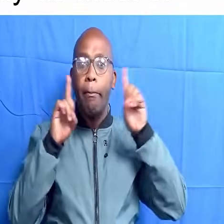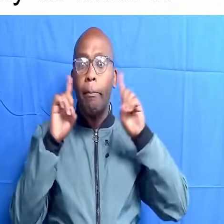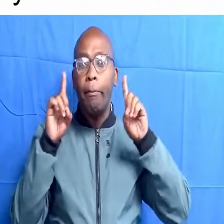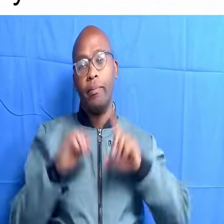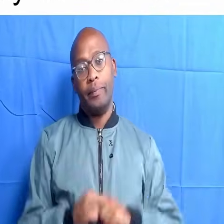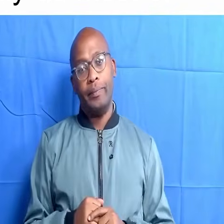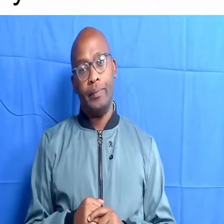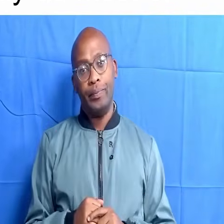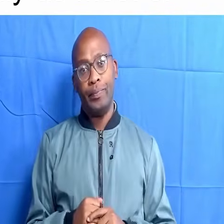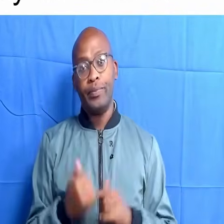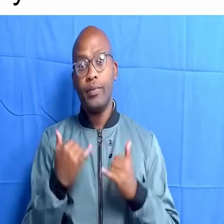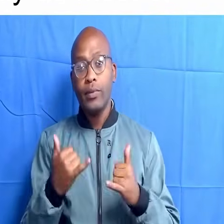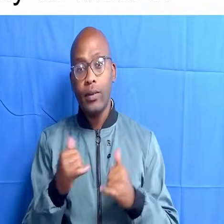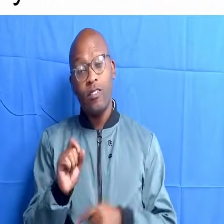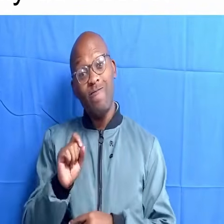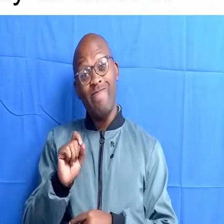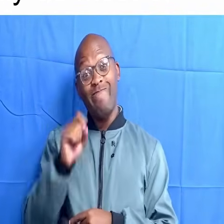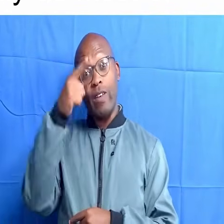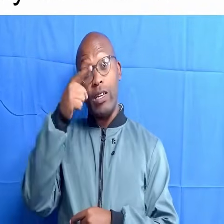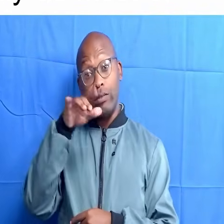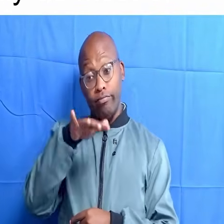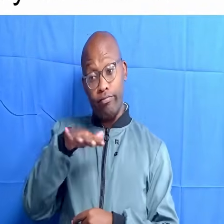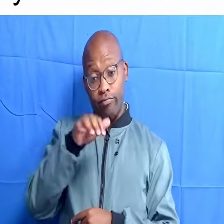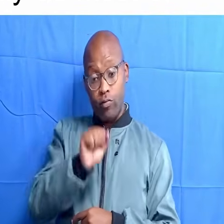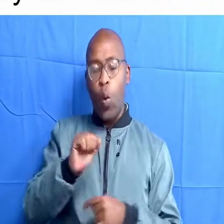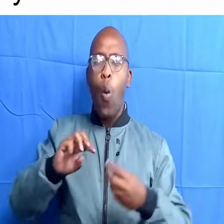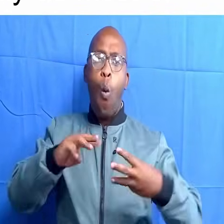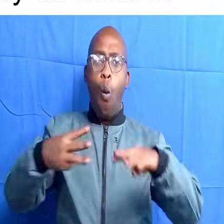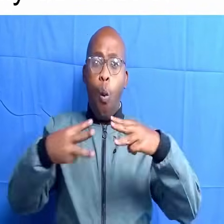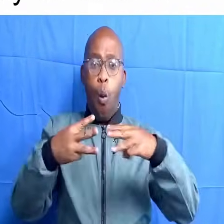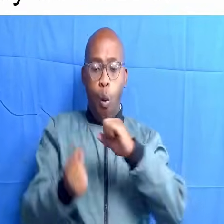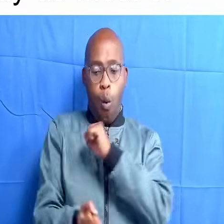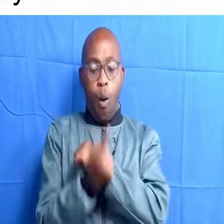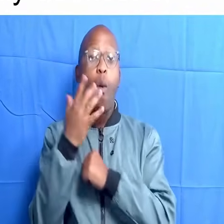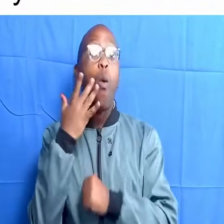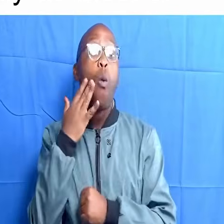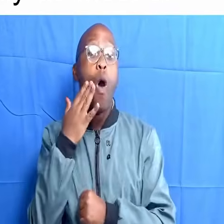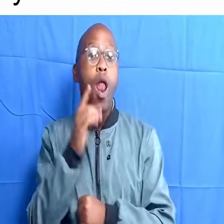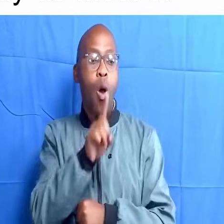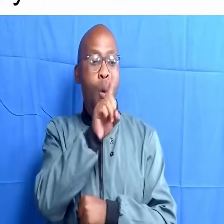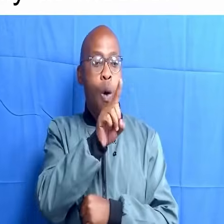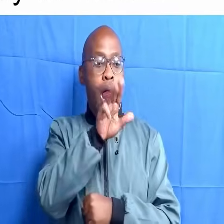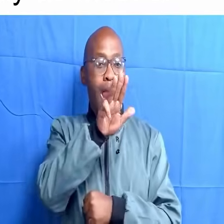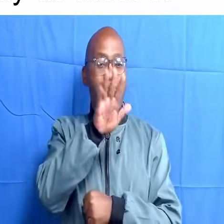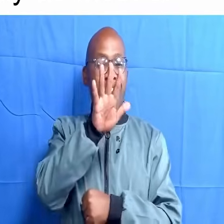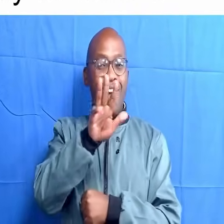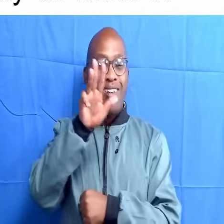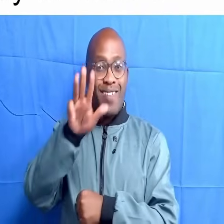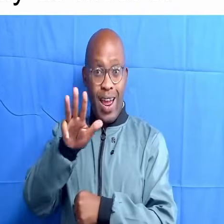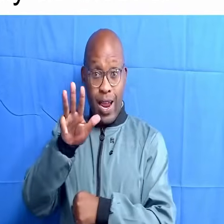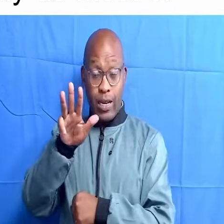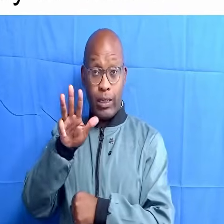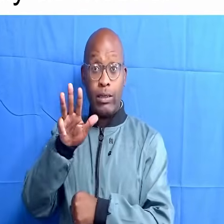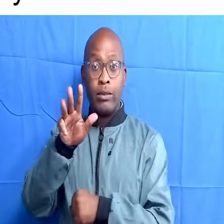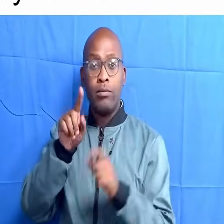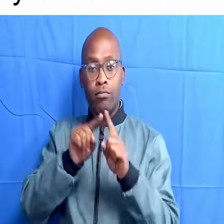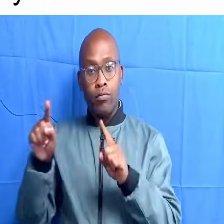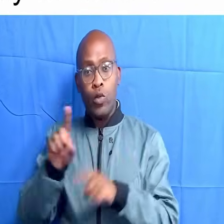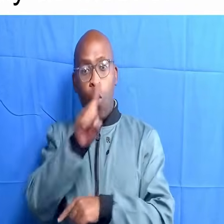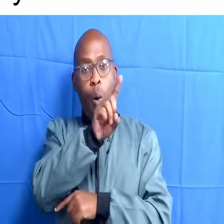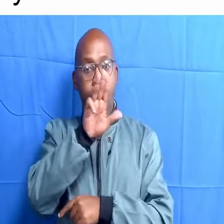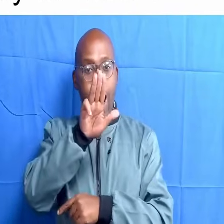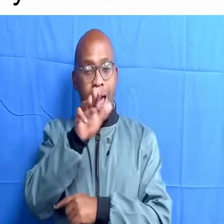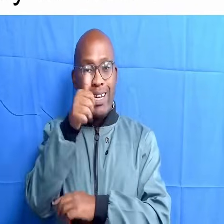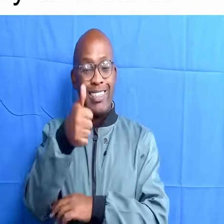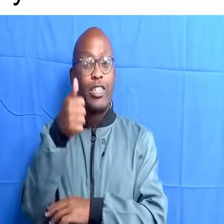first stage of this war. In 1959 to 1964, known as Insurgency